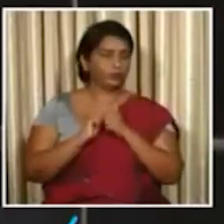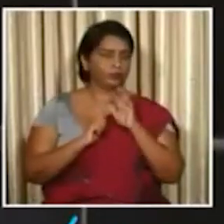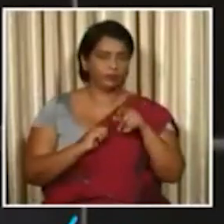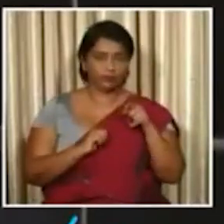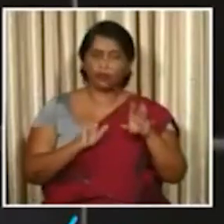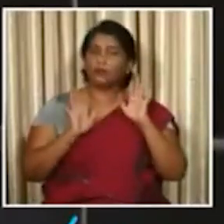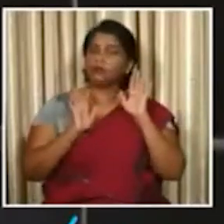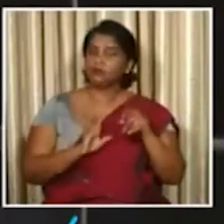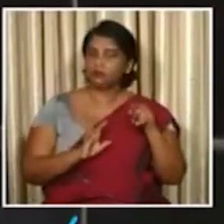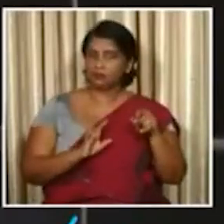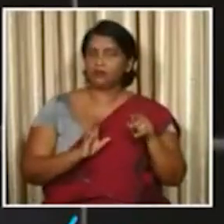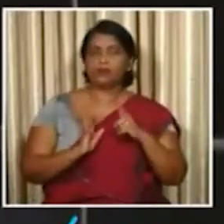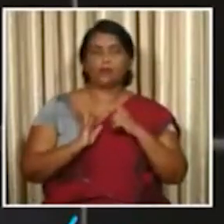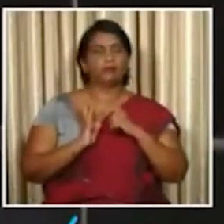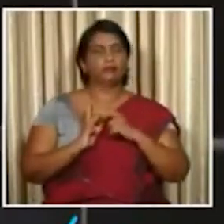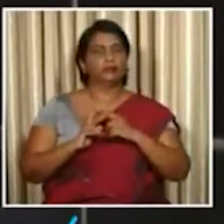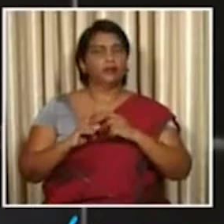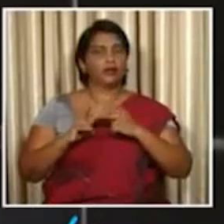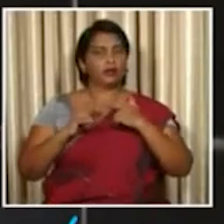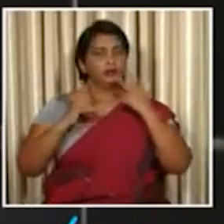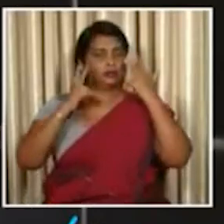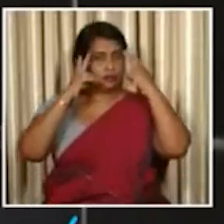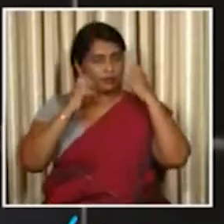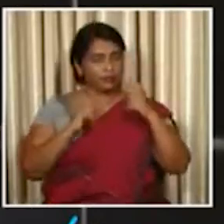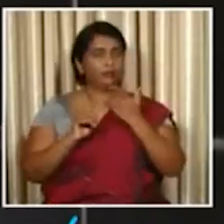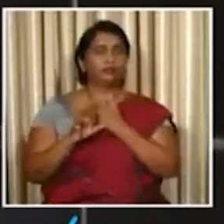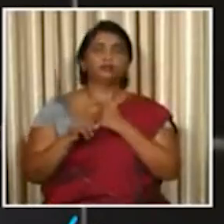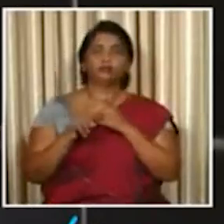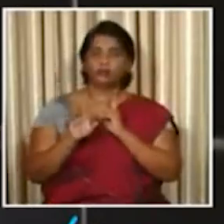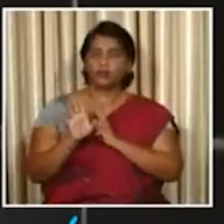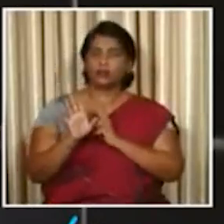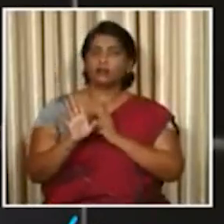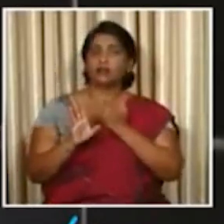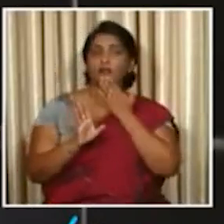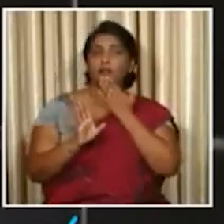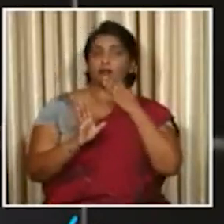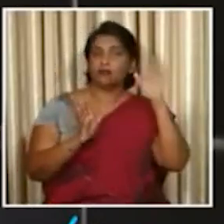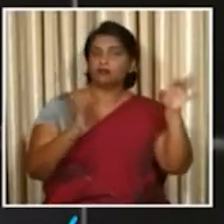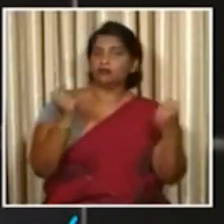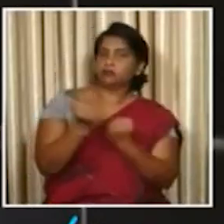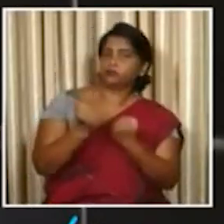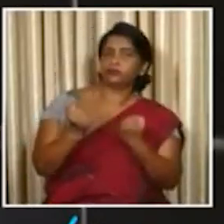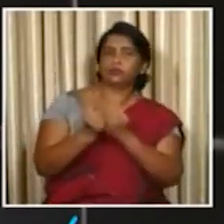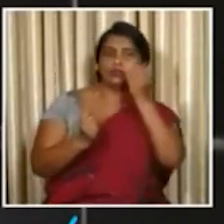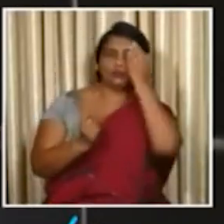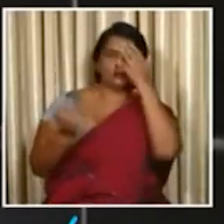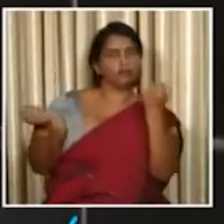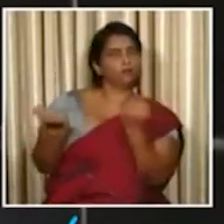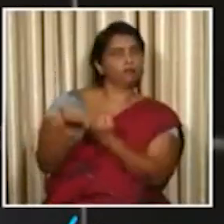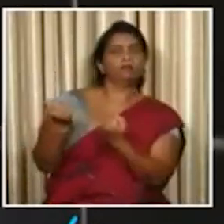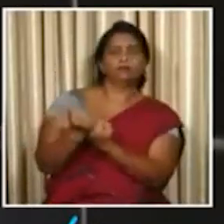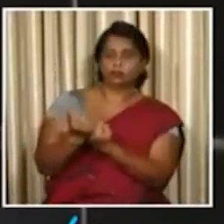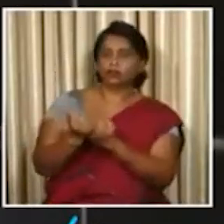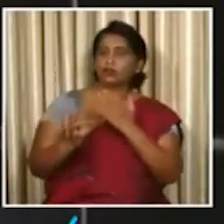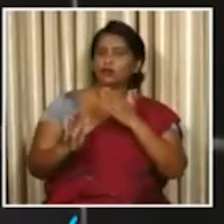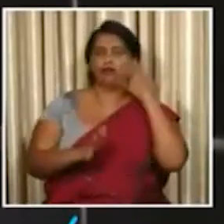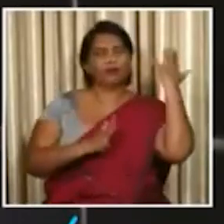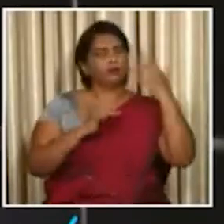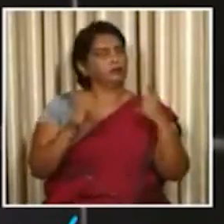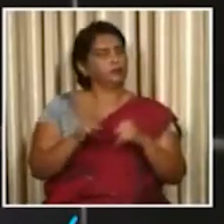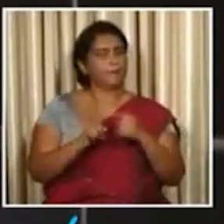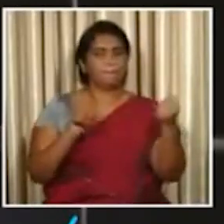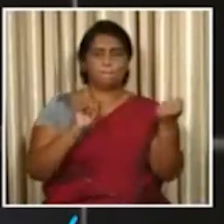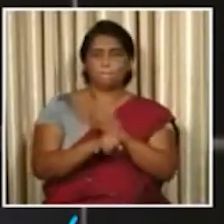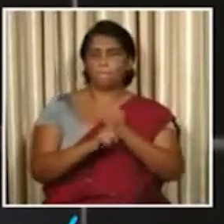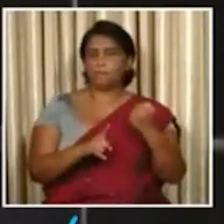States continues to back Israel despite global calls for restraint. President Trump got financial and